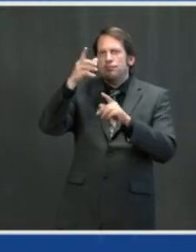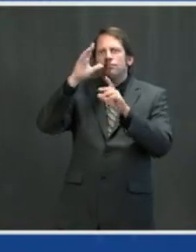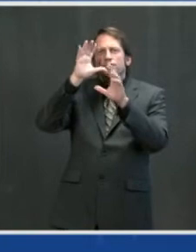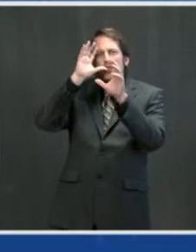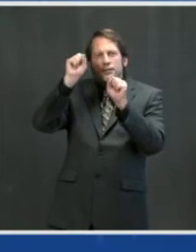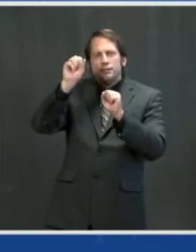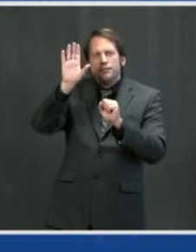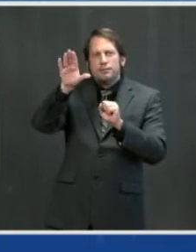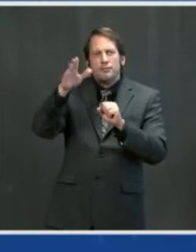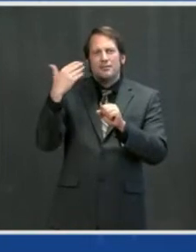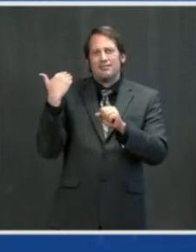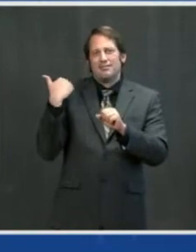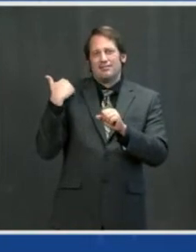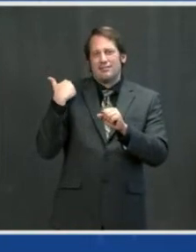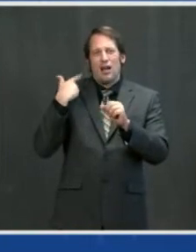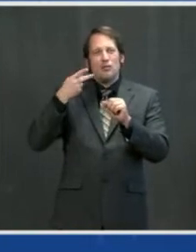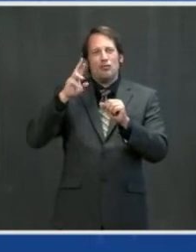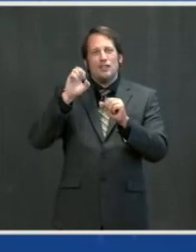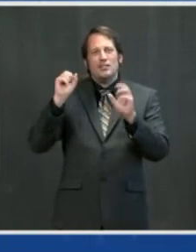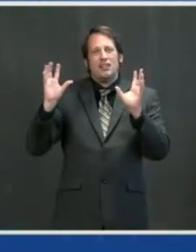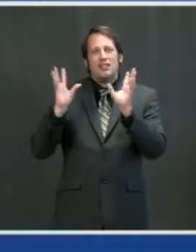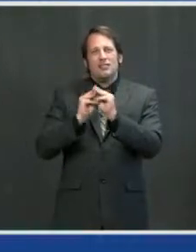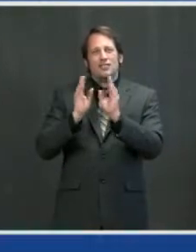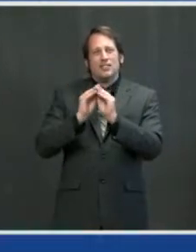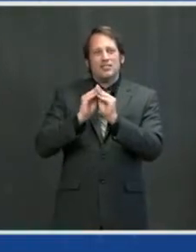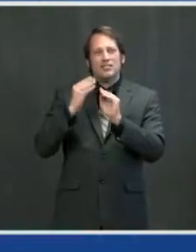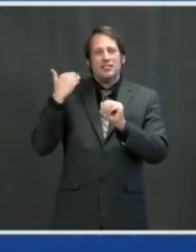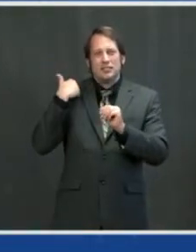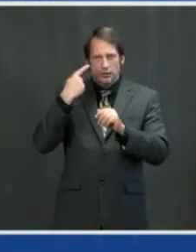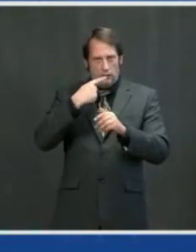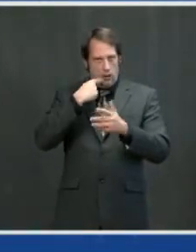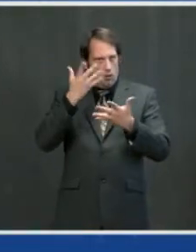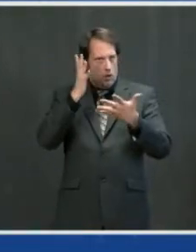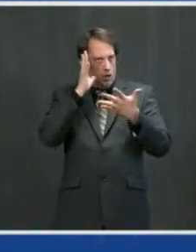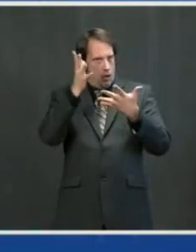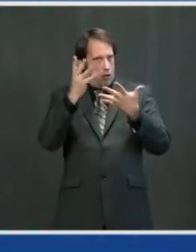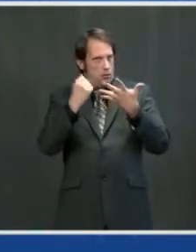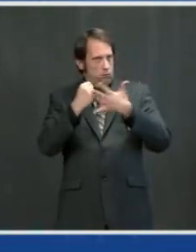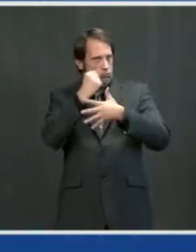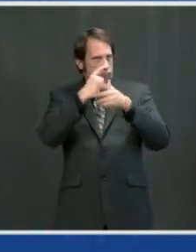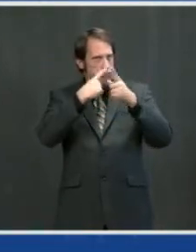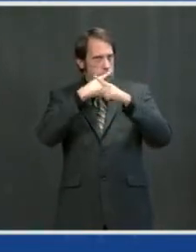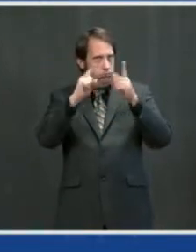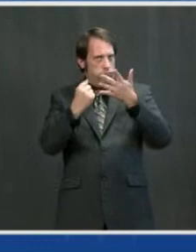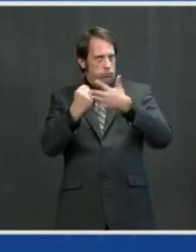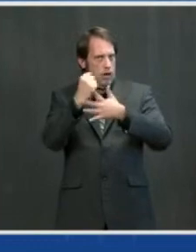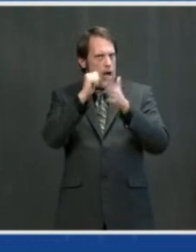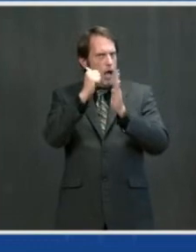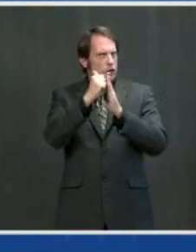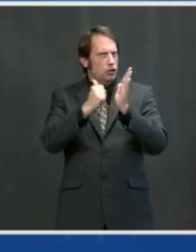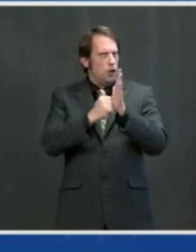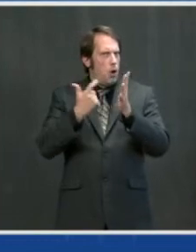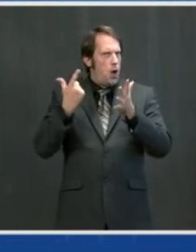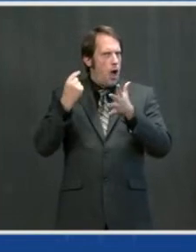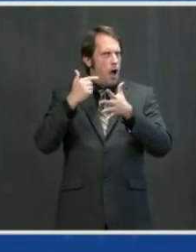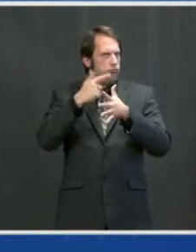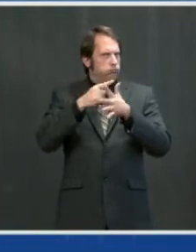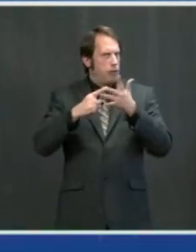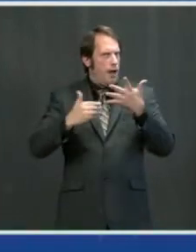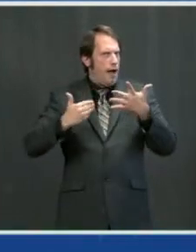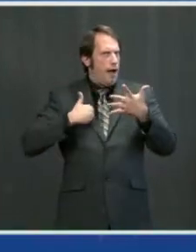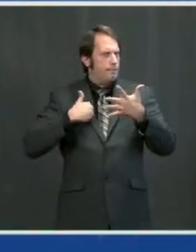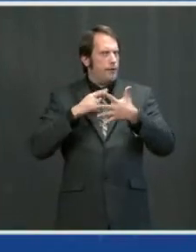prioritize and that you were focusing your agenda on one thing at a time. And I'd like to just ask you, what would you say to